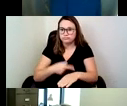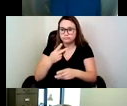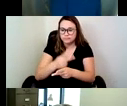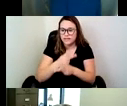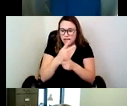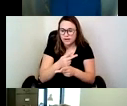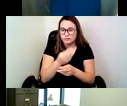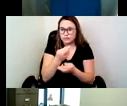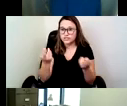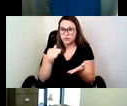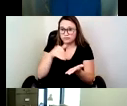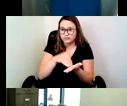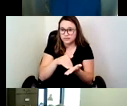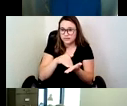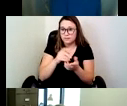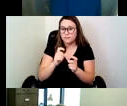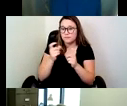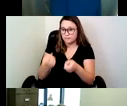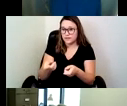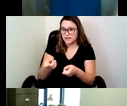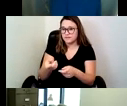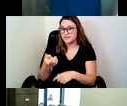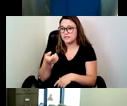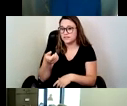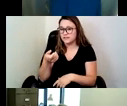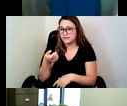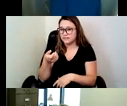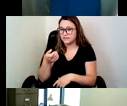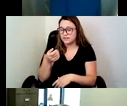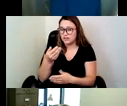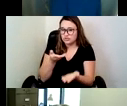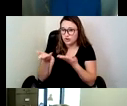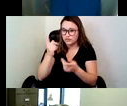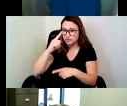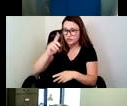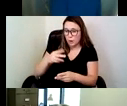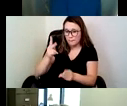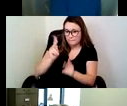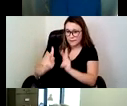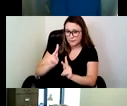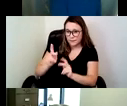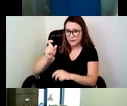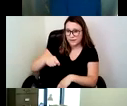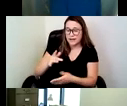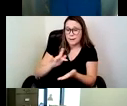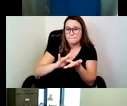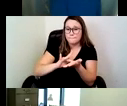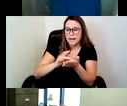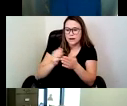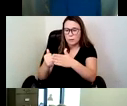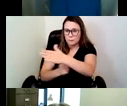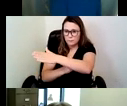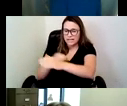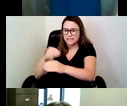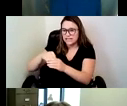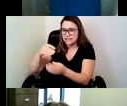we provide services or manage long-term care companies provide those services to people. That is, they are medically based and need doctor's orders.